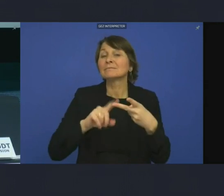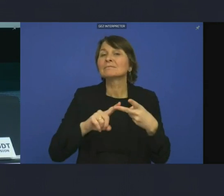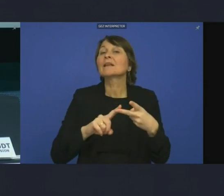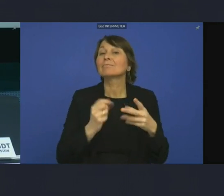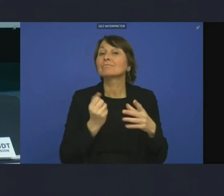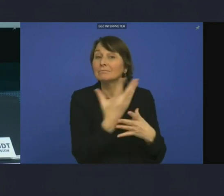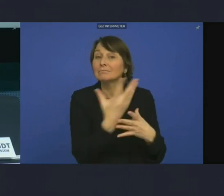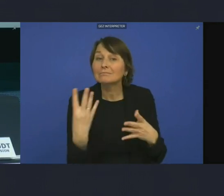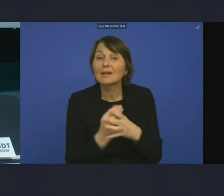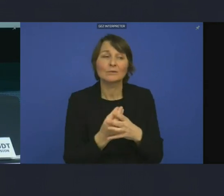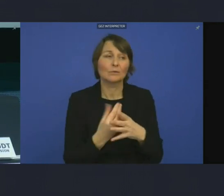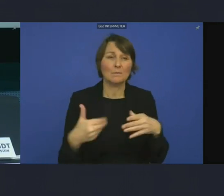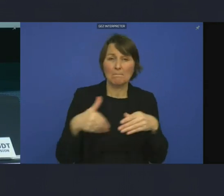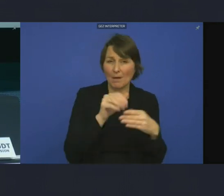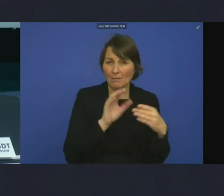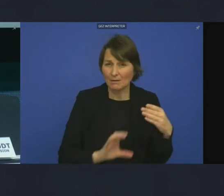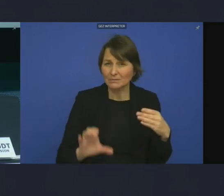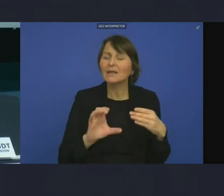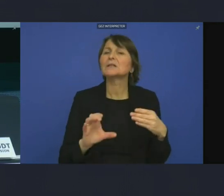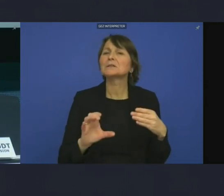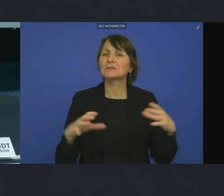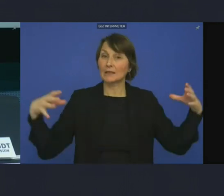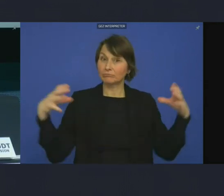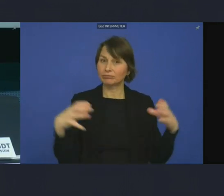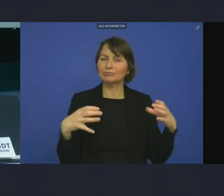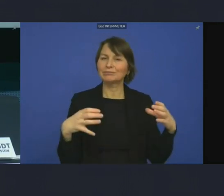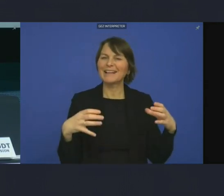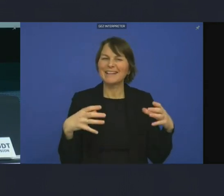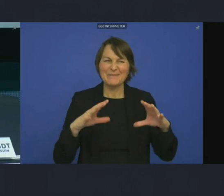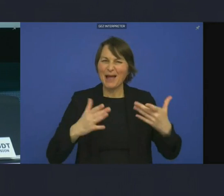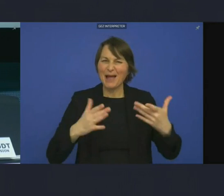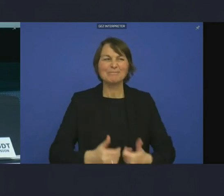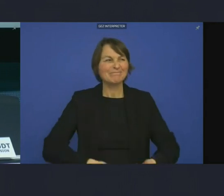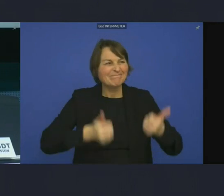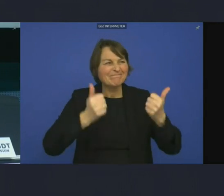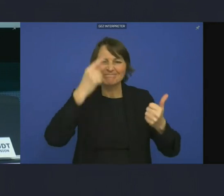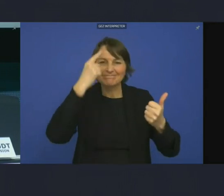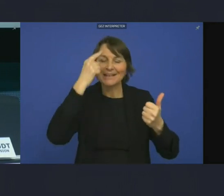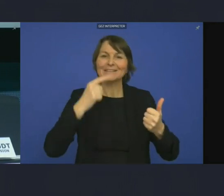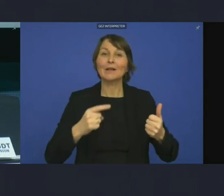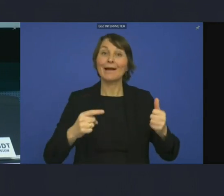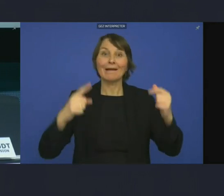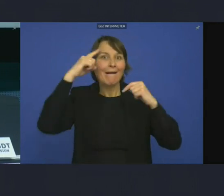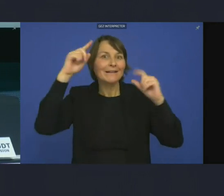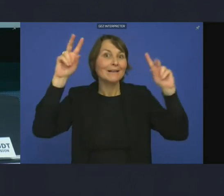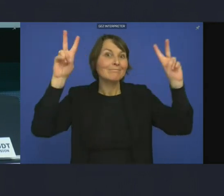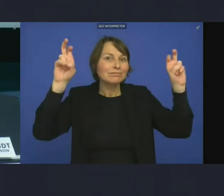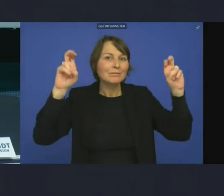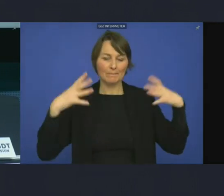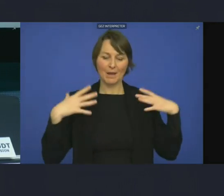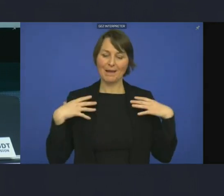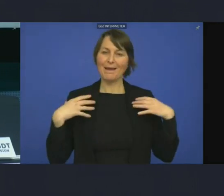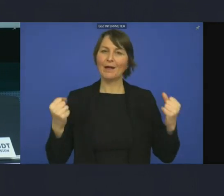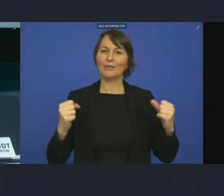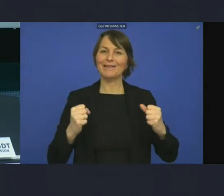can carry forward this idea, this notion of promoting healthy lifestyles for all. So let me present